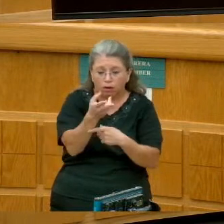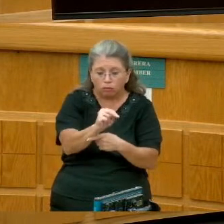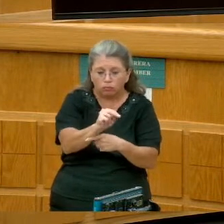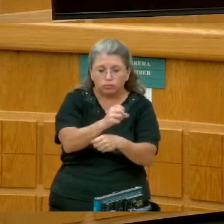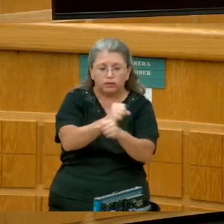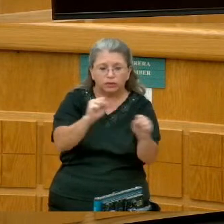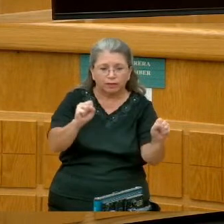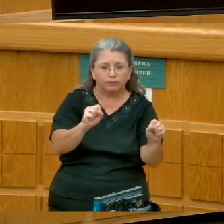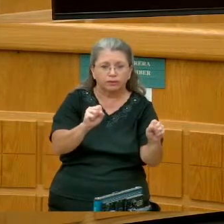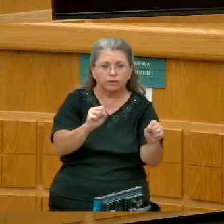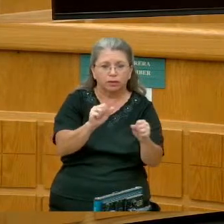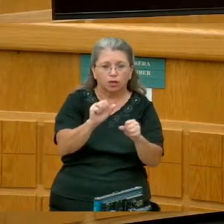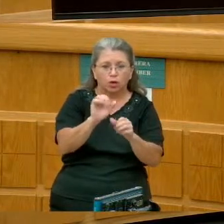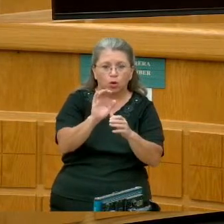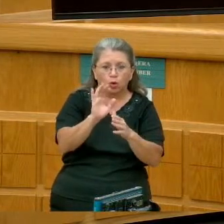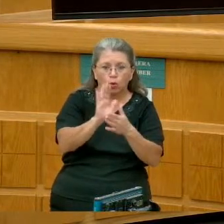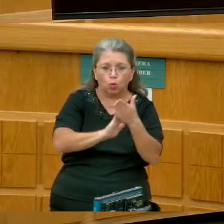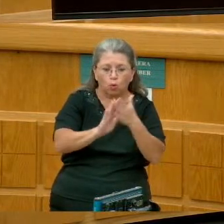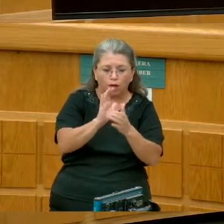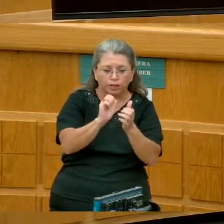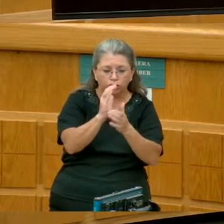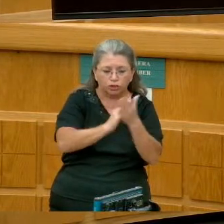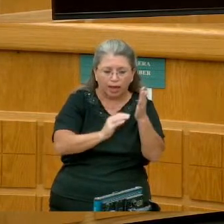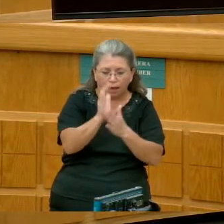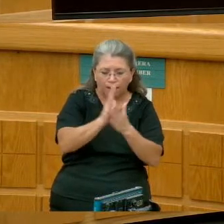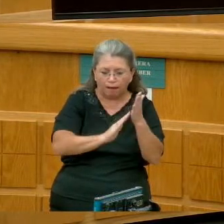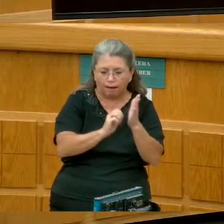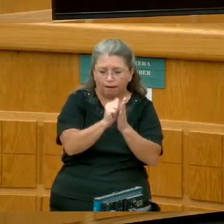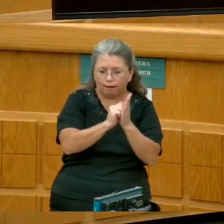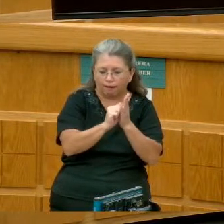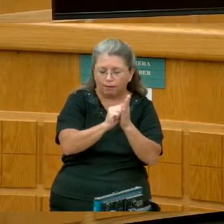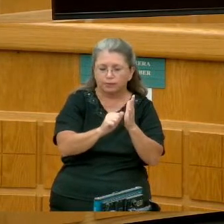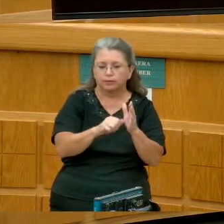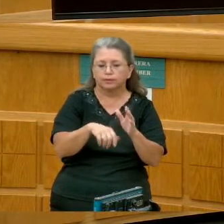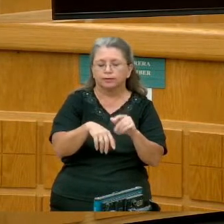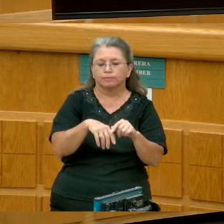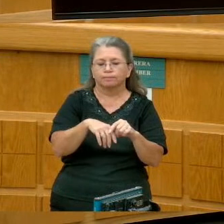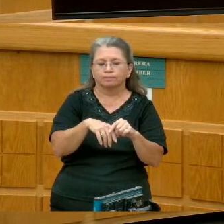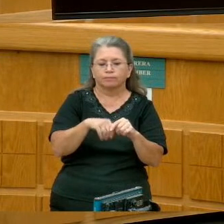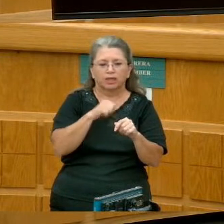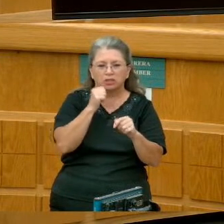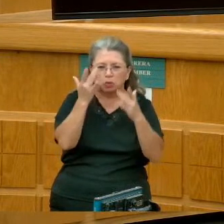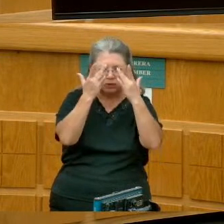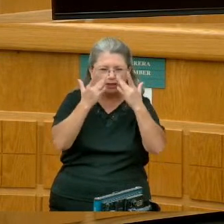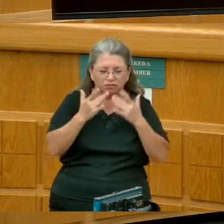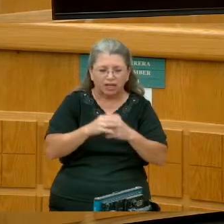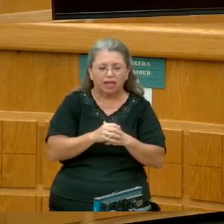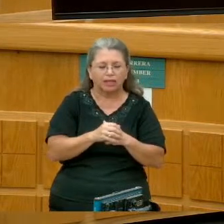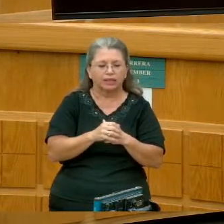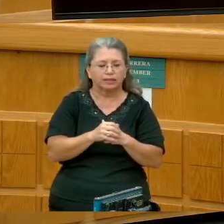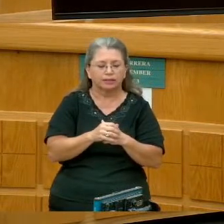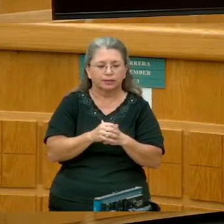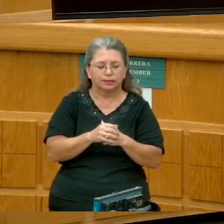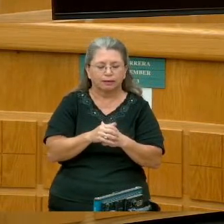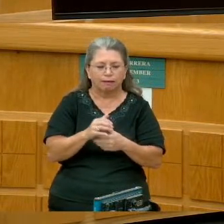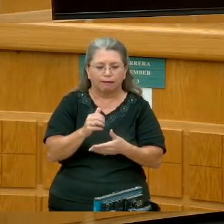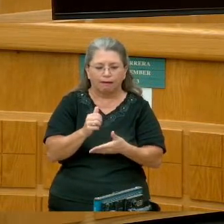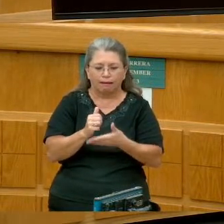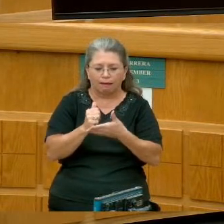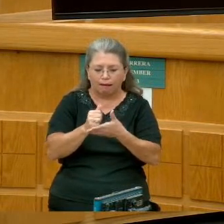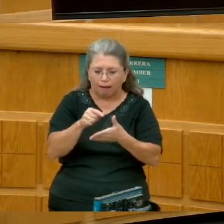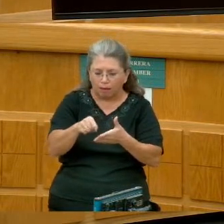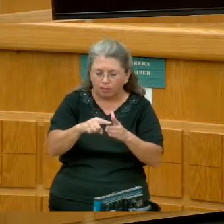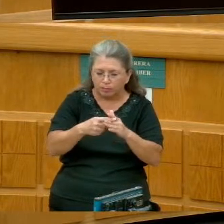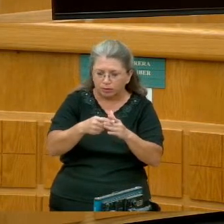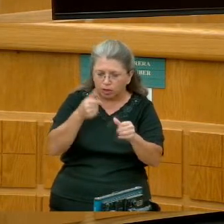they're washing their hands, they're not touching their face, how they kind of get them back in line to start remembering when the teacher